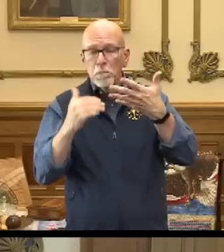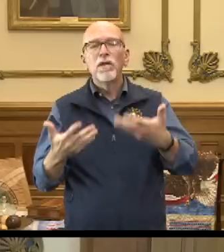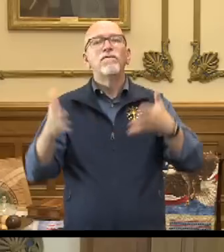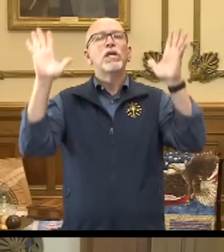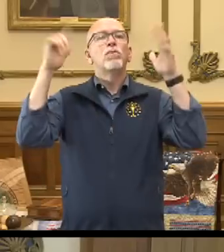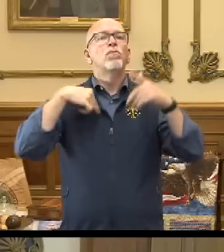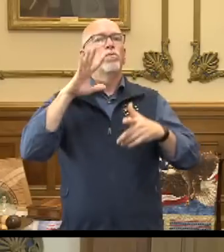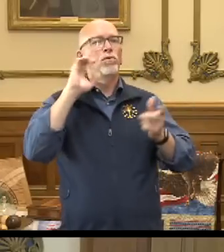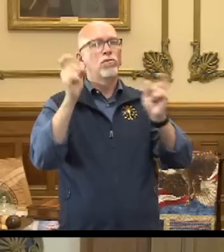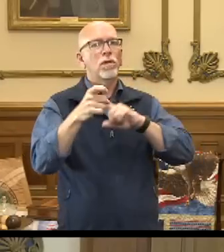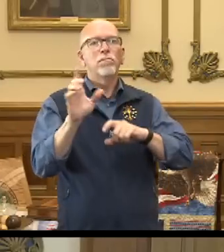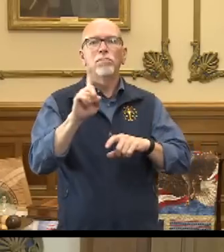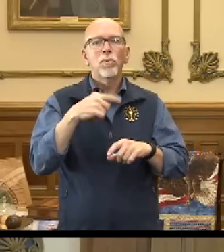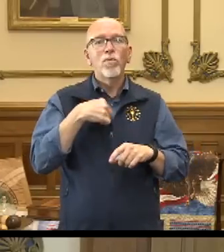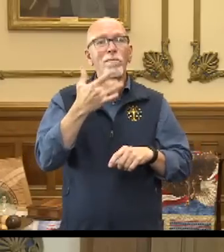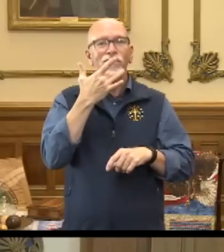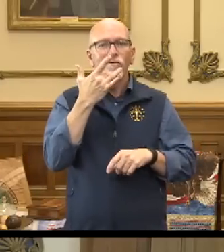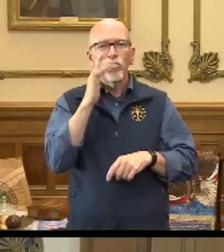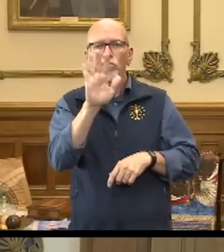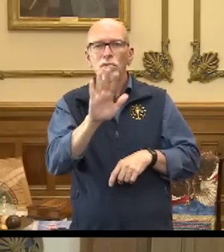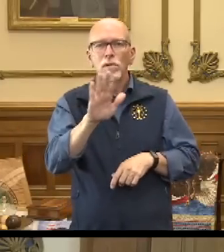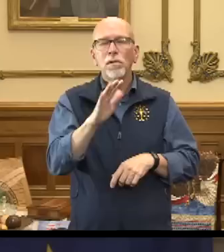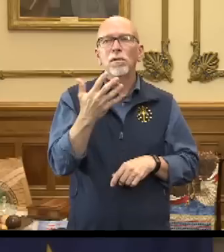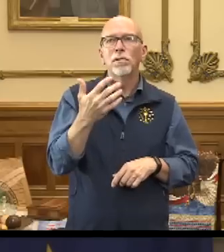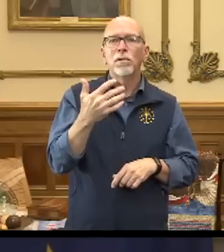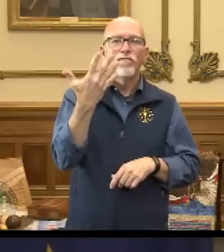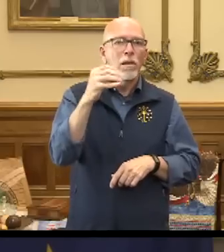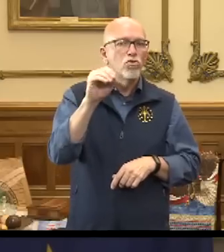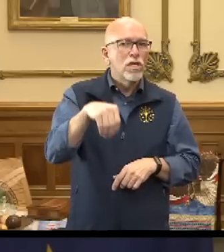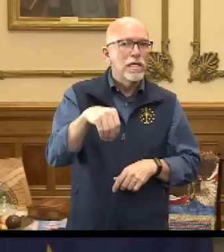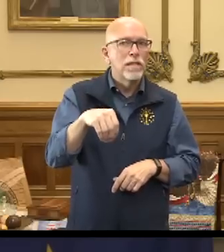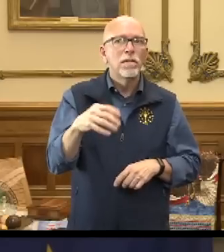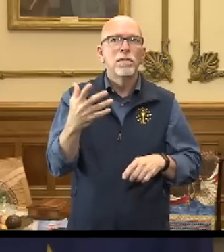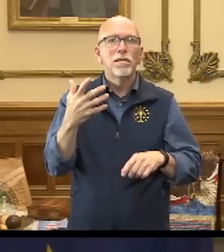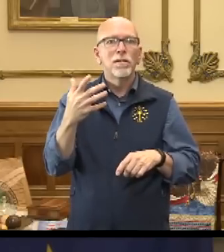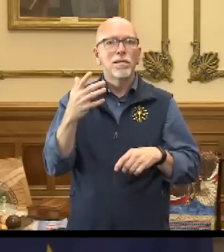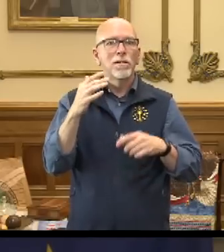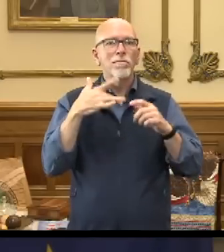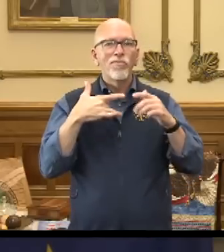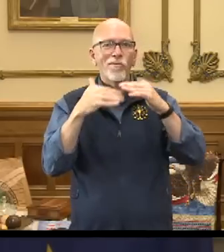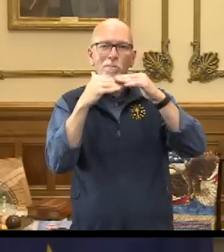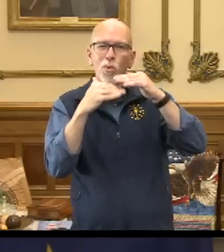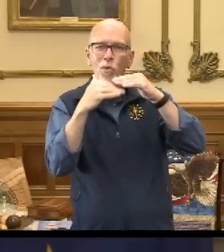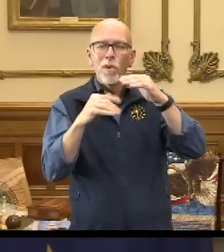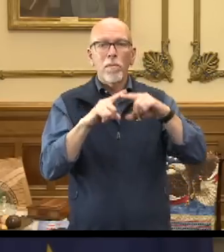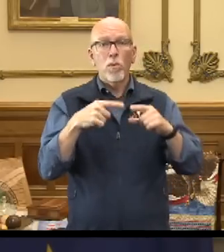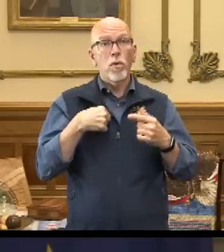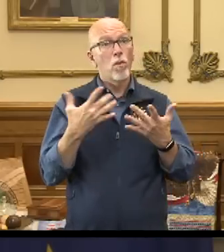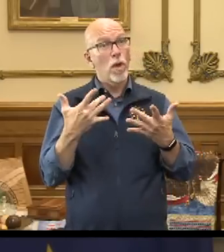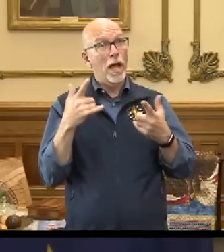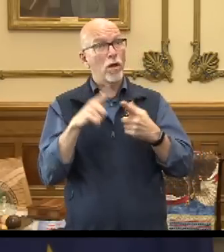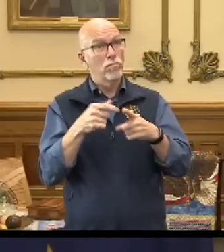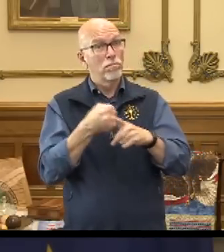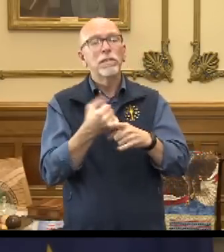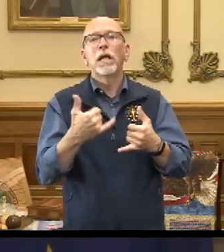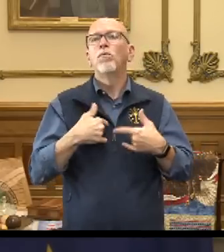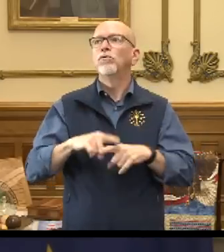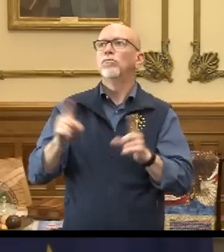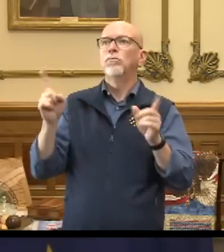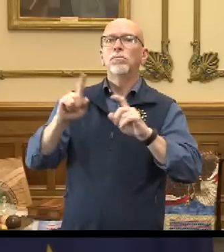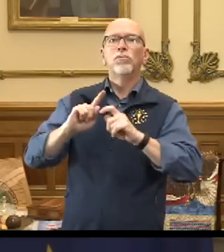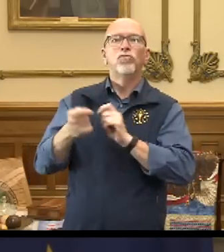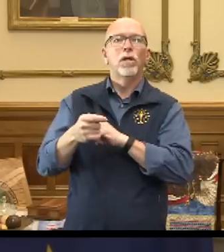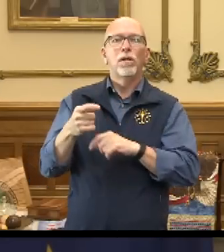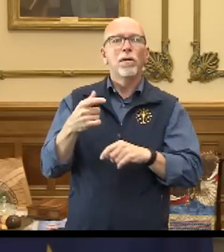to hover below or around 5%, but we didn't wait for that to occur before we went